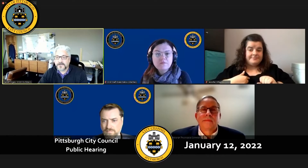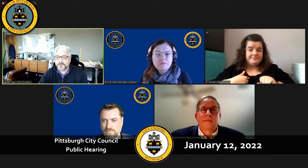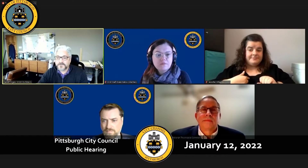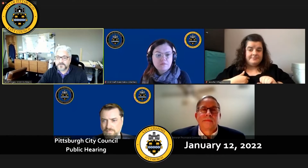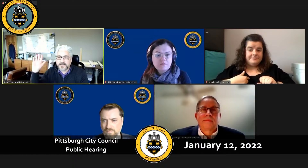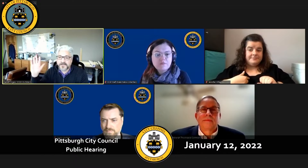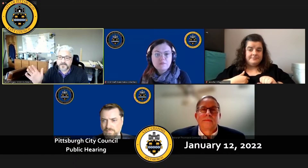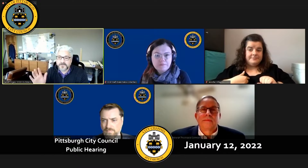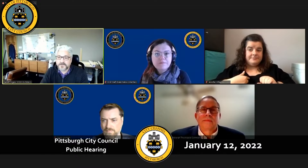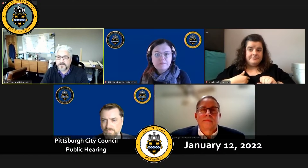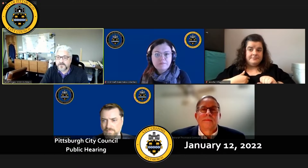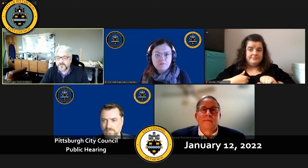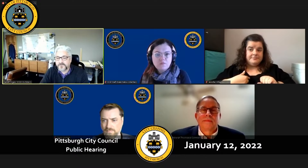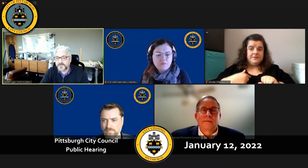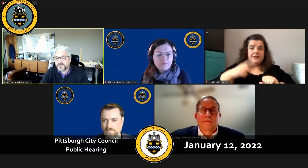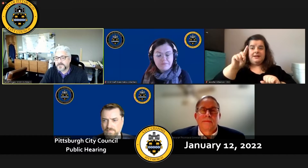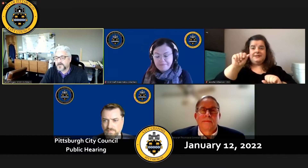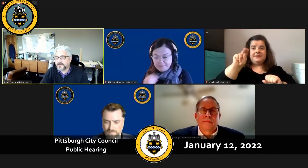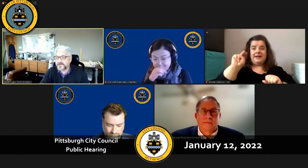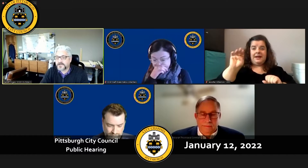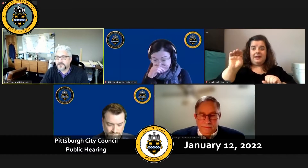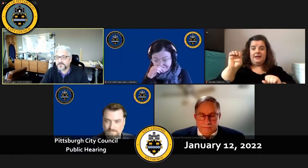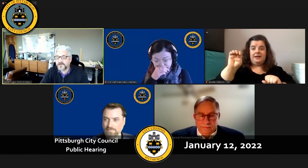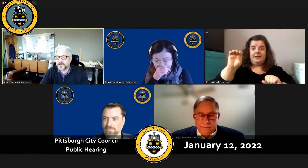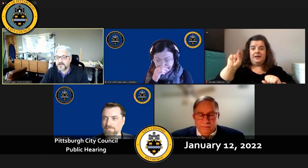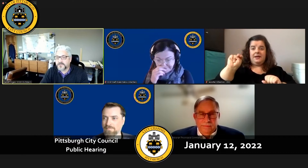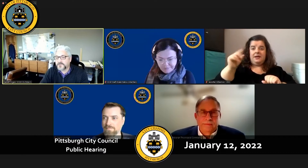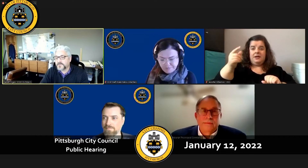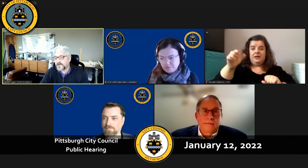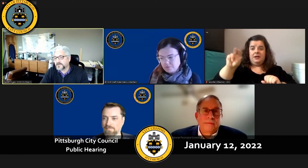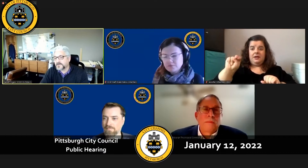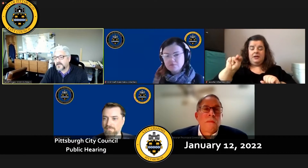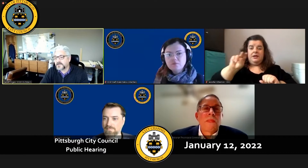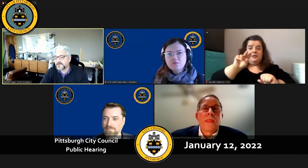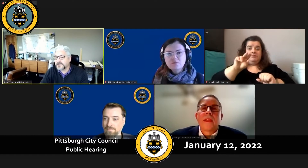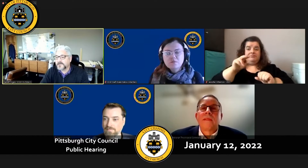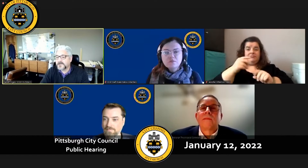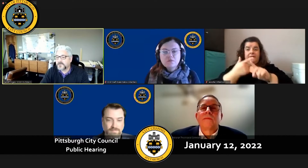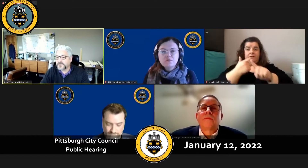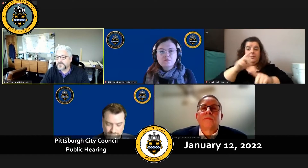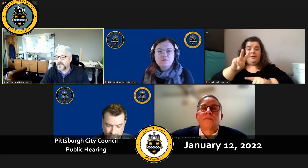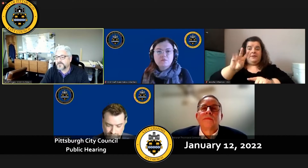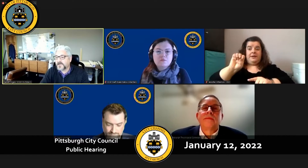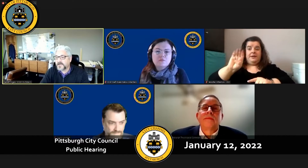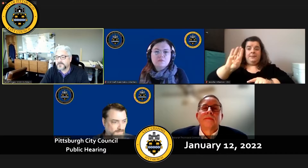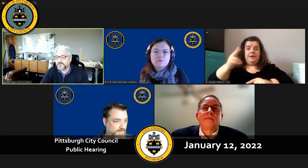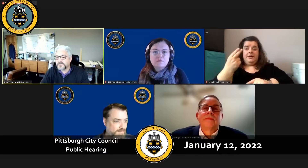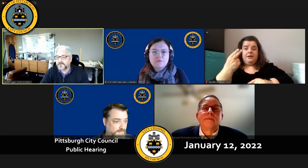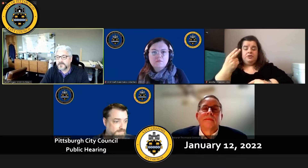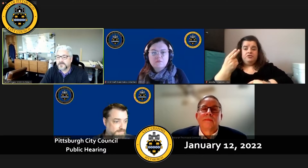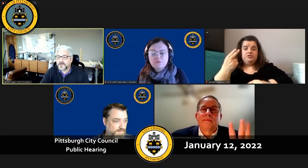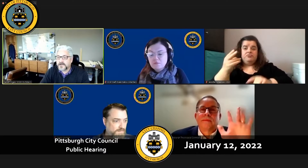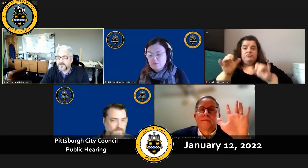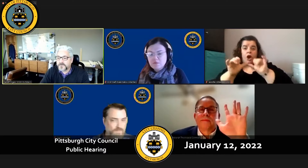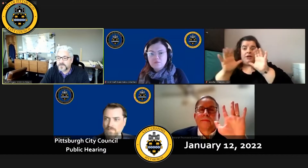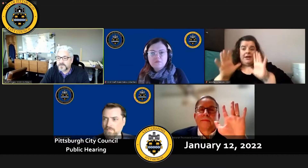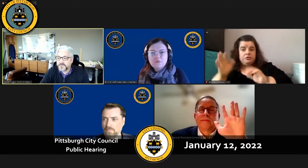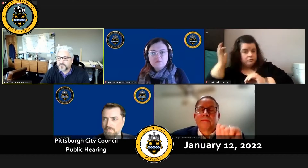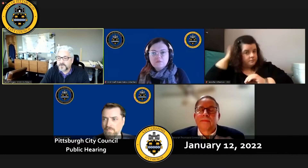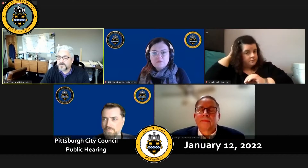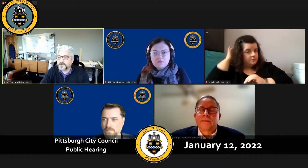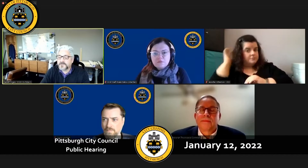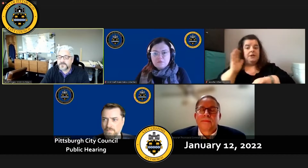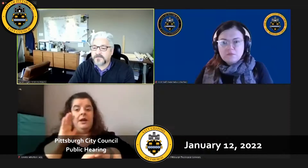Dan Engen from VEBH Architects. I'm on the line with Thomas Hines from the